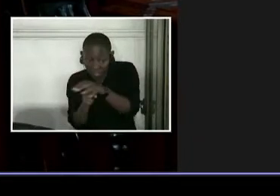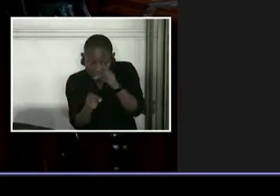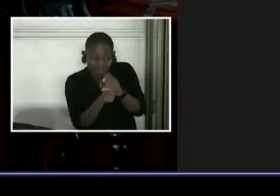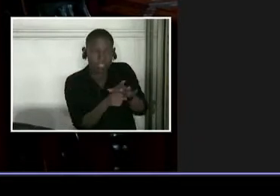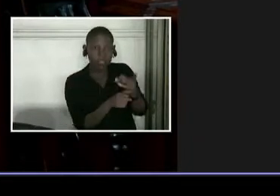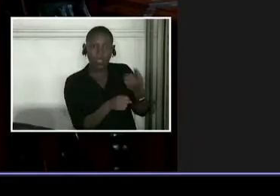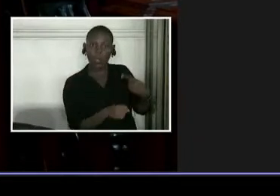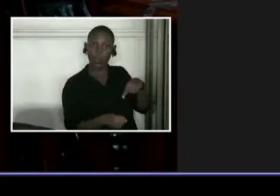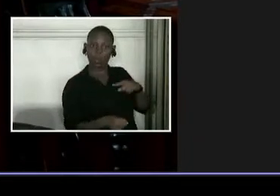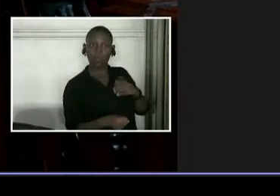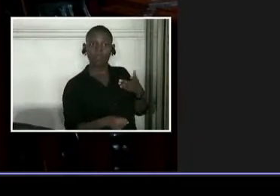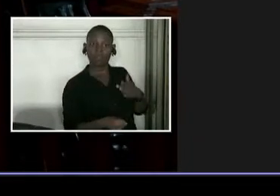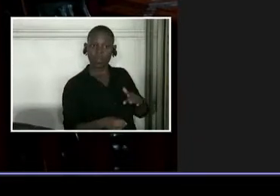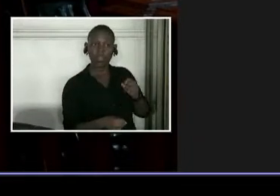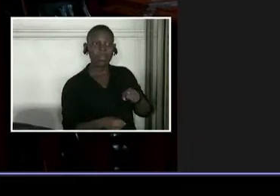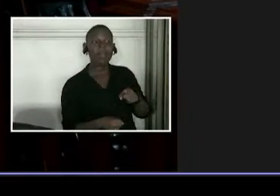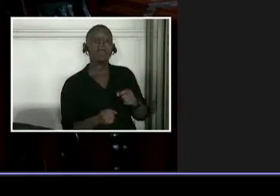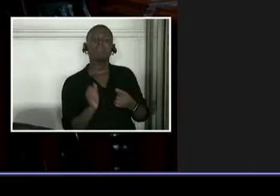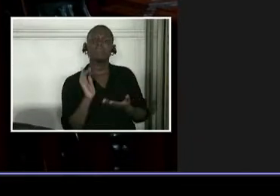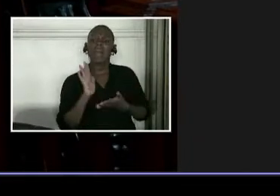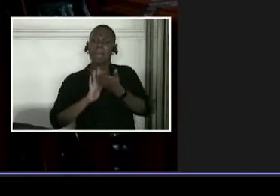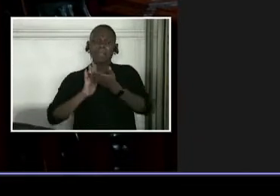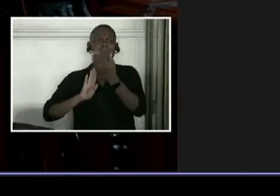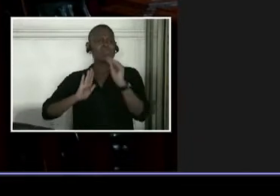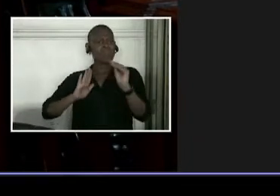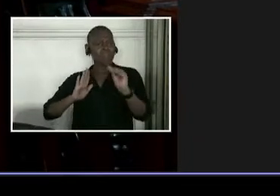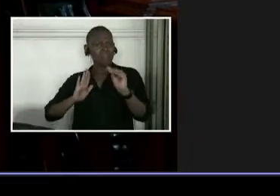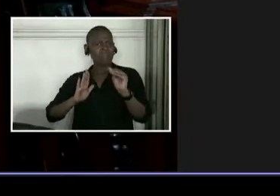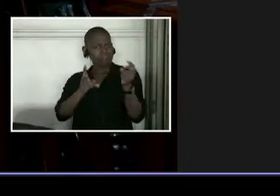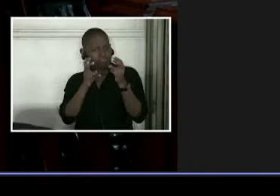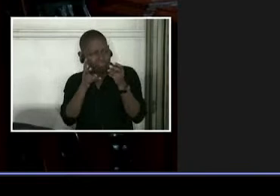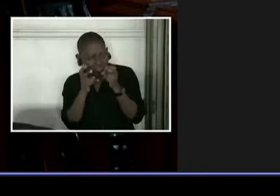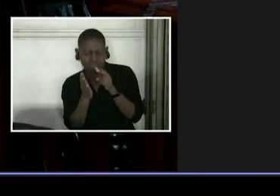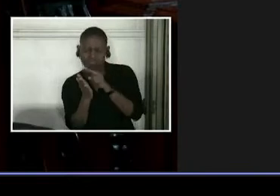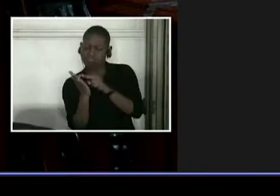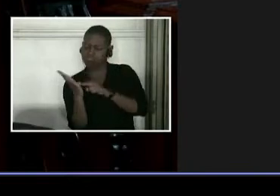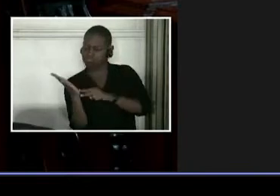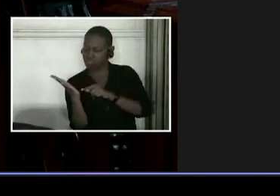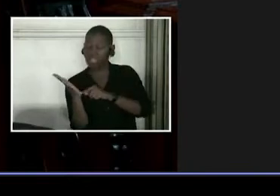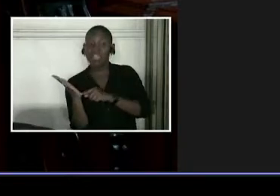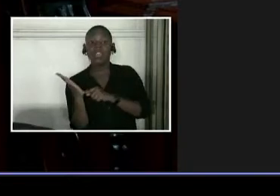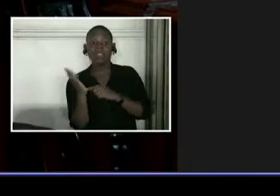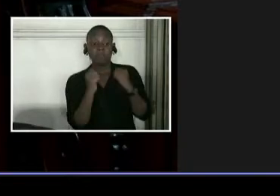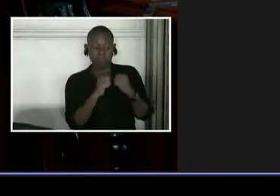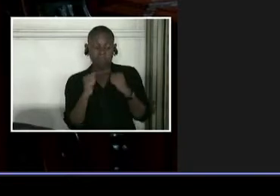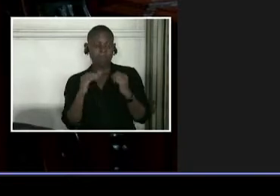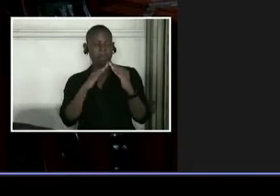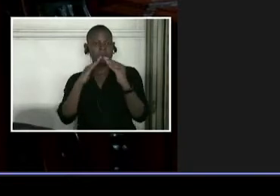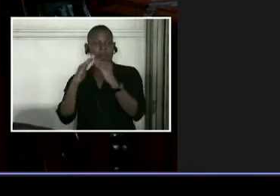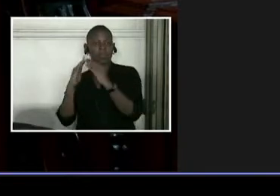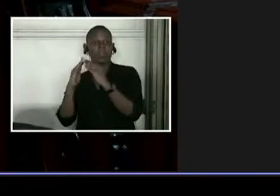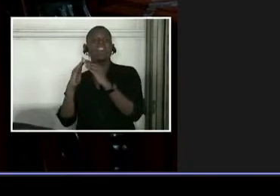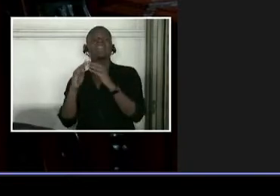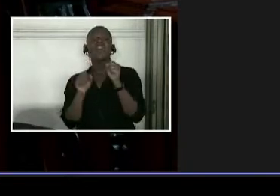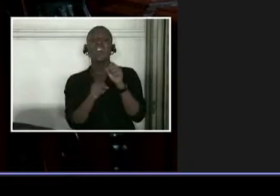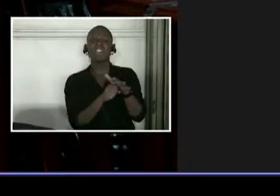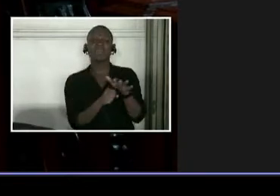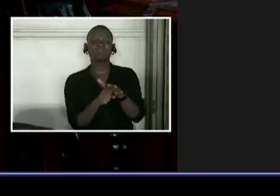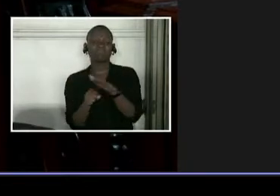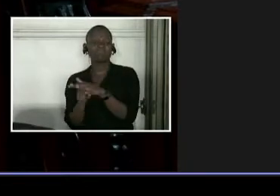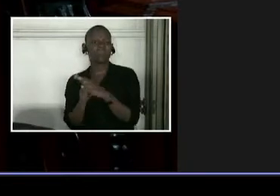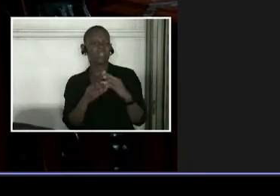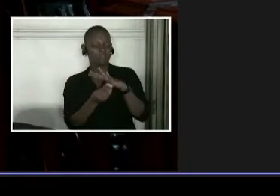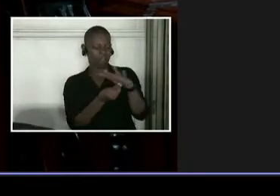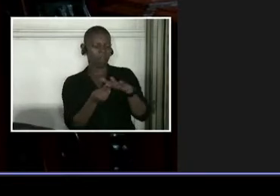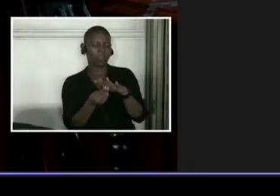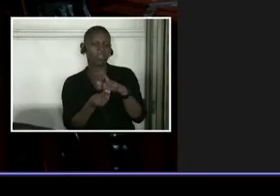we continue to receive updates on the request for temporary residential units and permanent houses for affected families. Members and